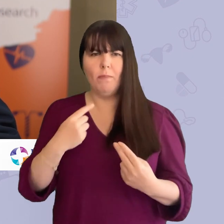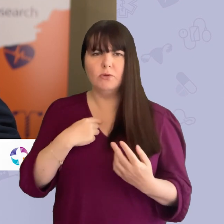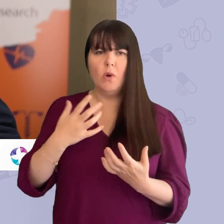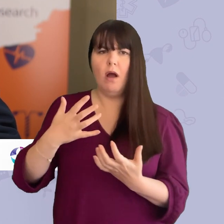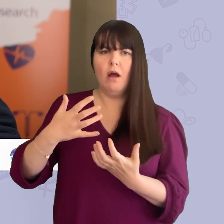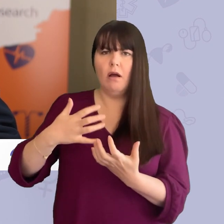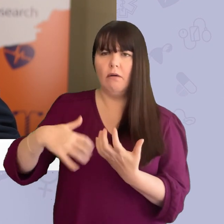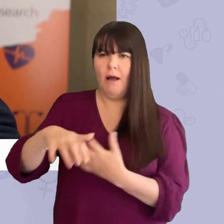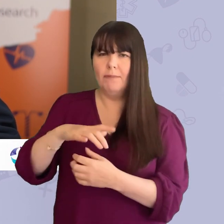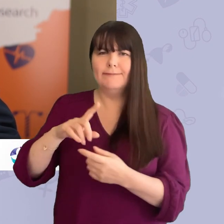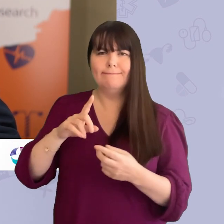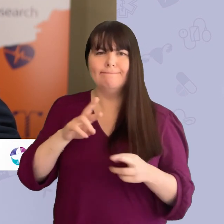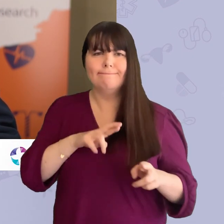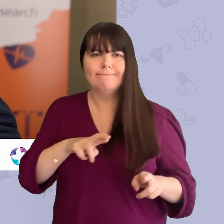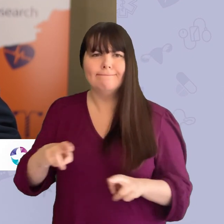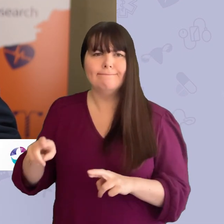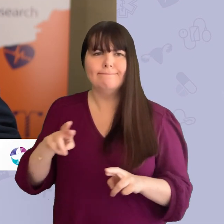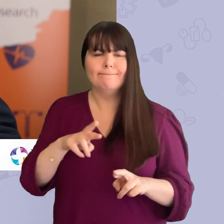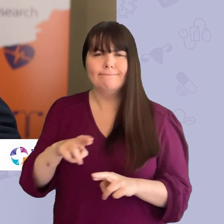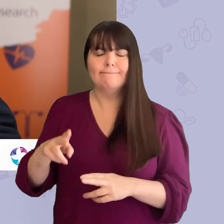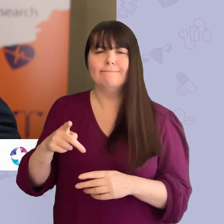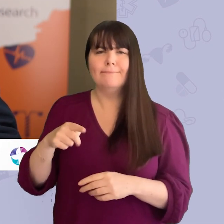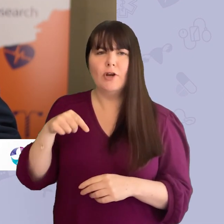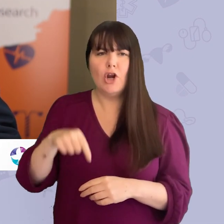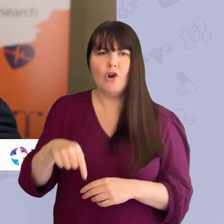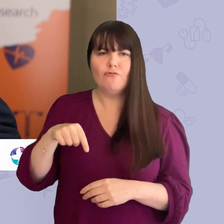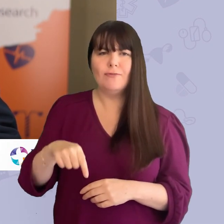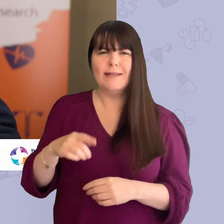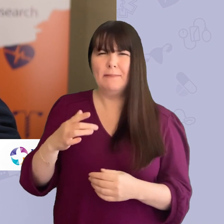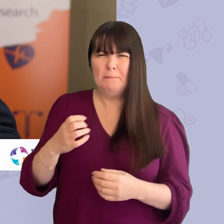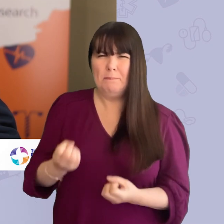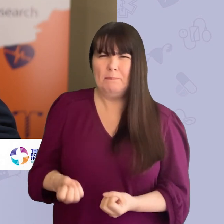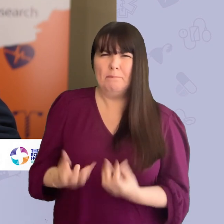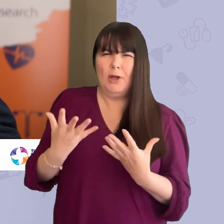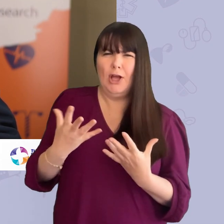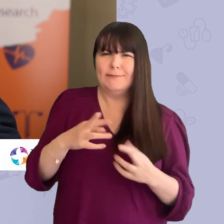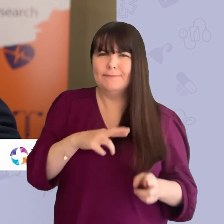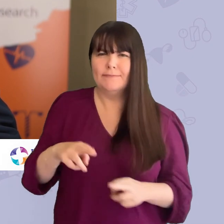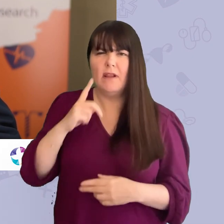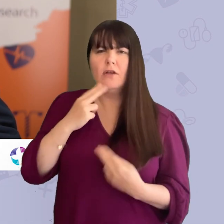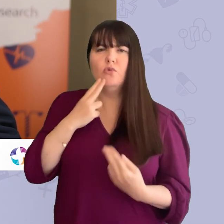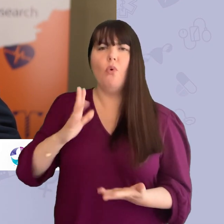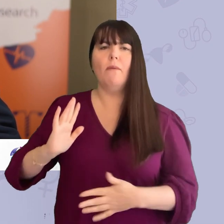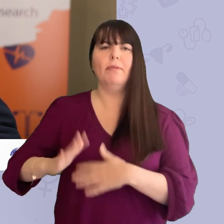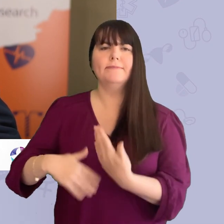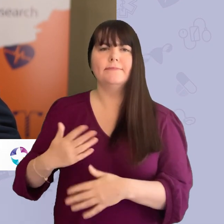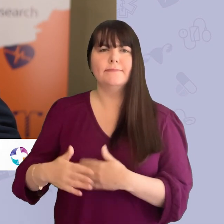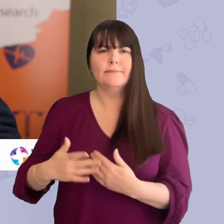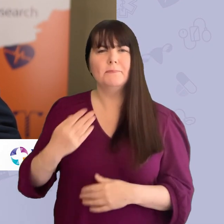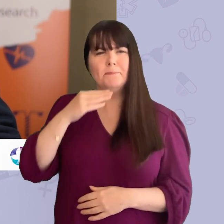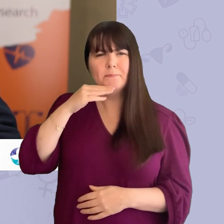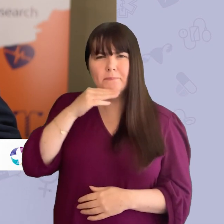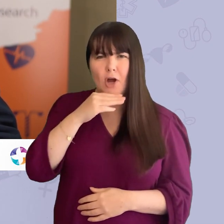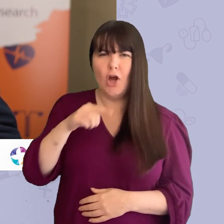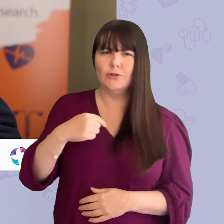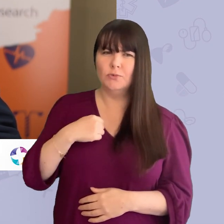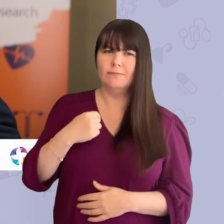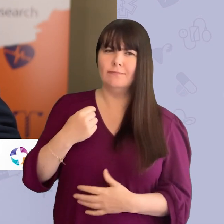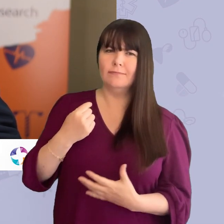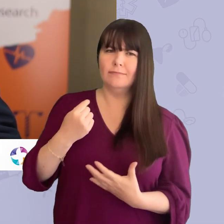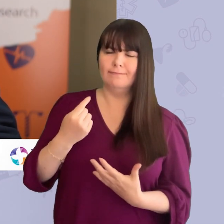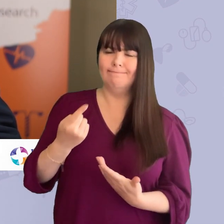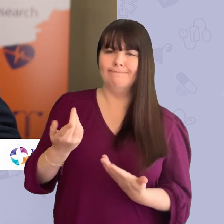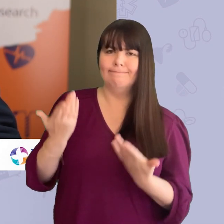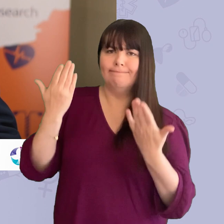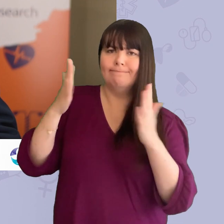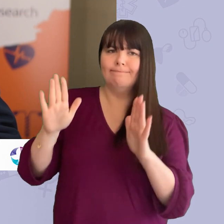frequency of urination plus stinging or burning when you urinate. So I think there can be a combination of lack of insight